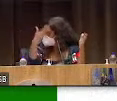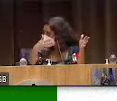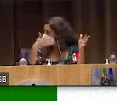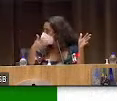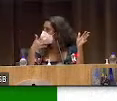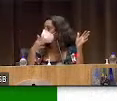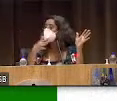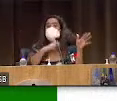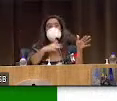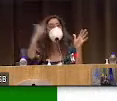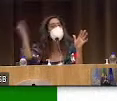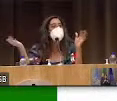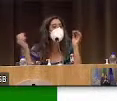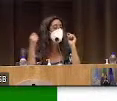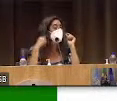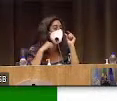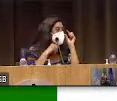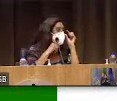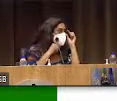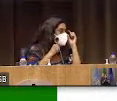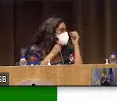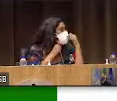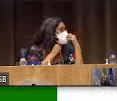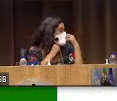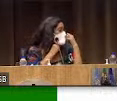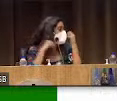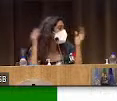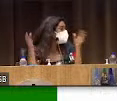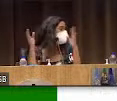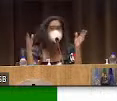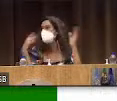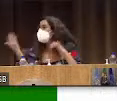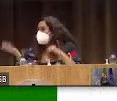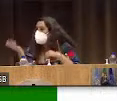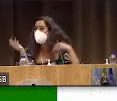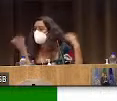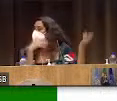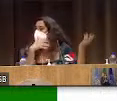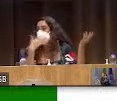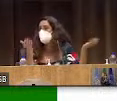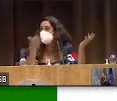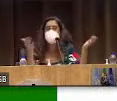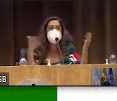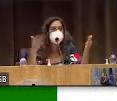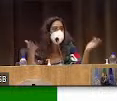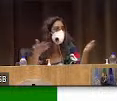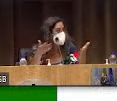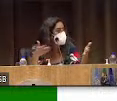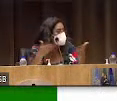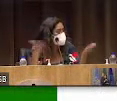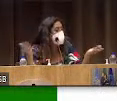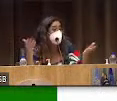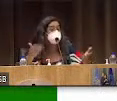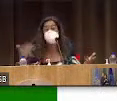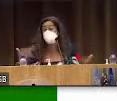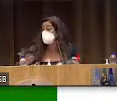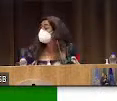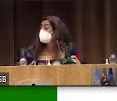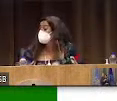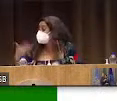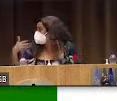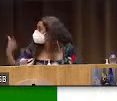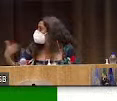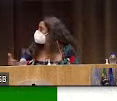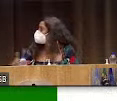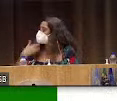mortality, and what happened with them between the ones that among the ones that